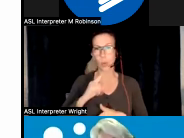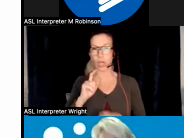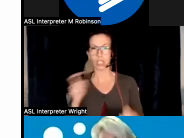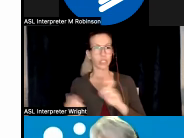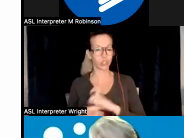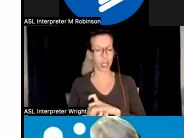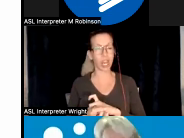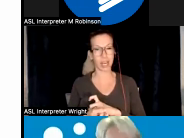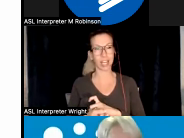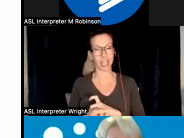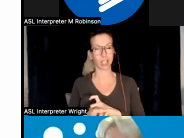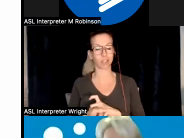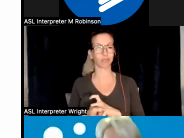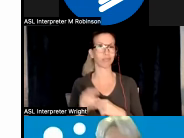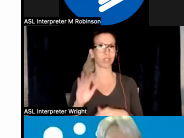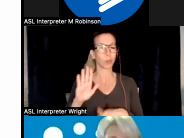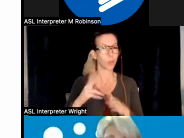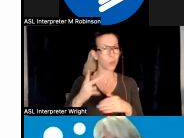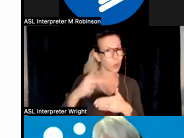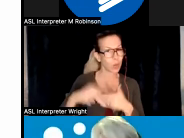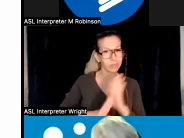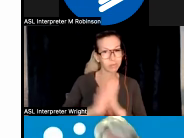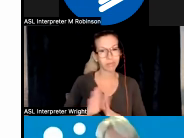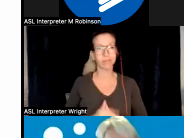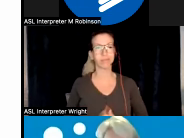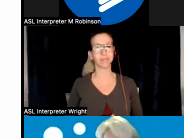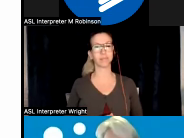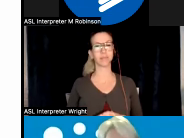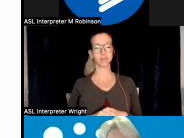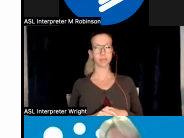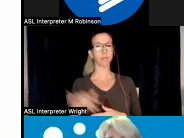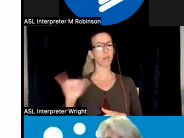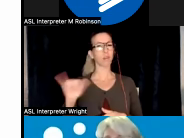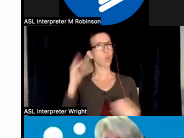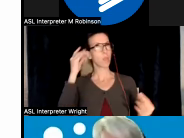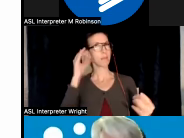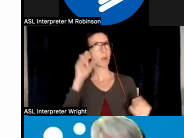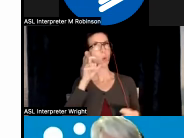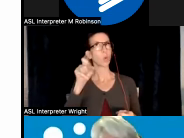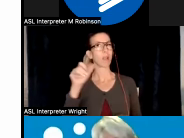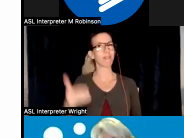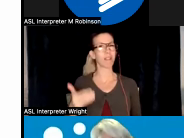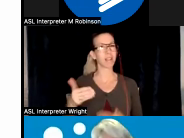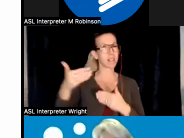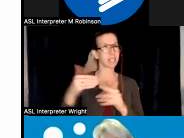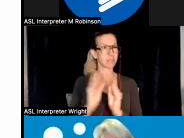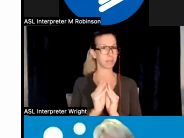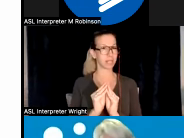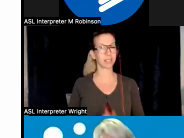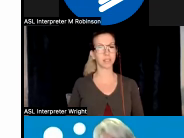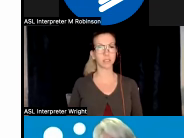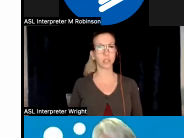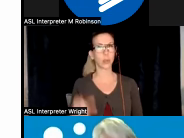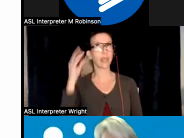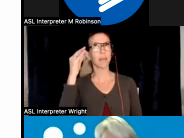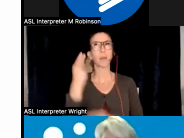landscape of the programs that we develop. And then again, as I mentioned, think about who you might bring to the next meeting. So think about,